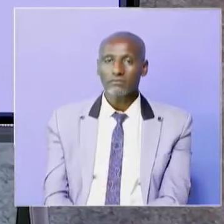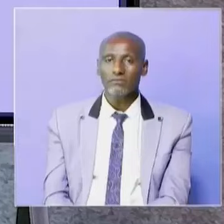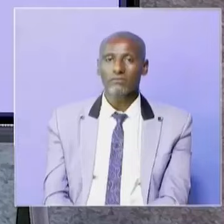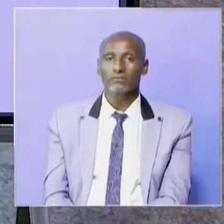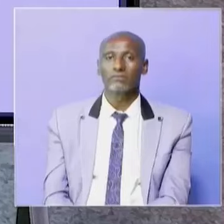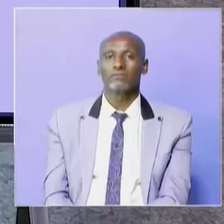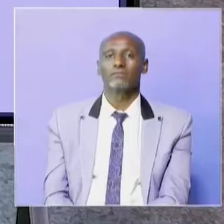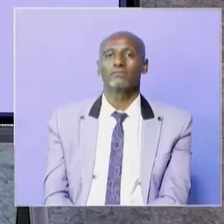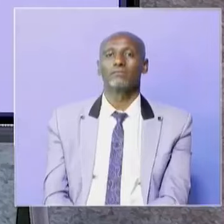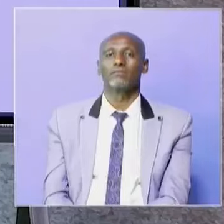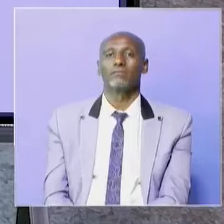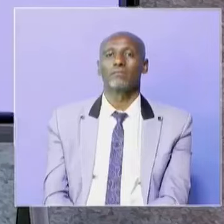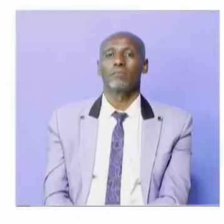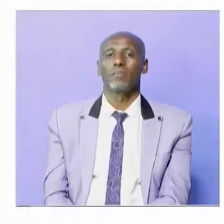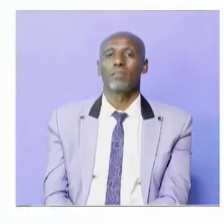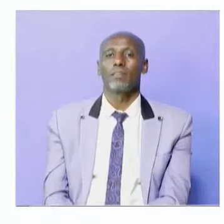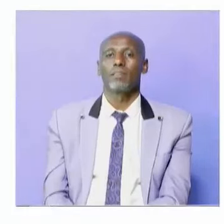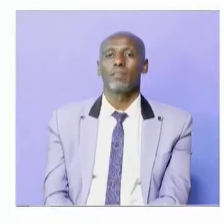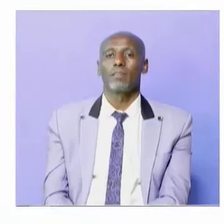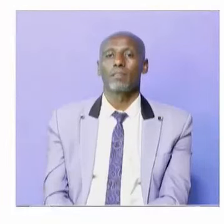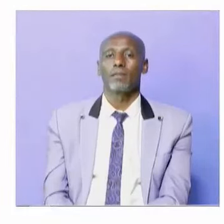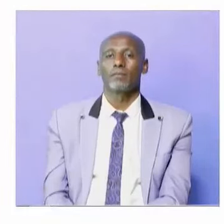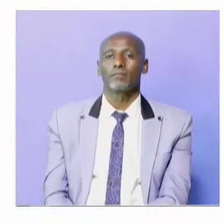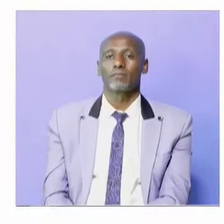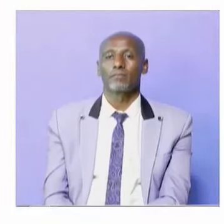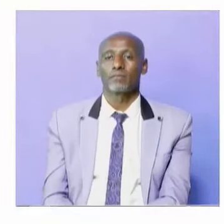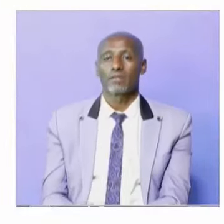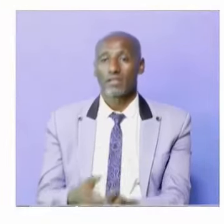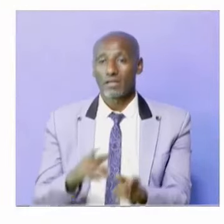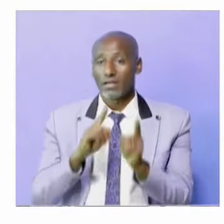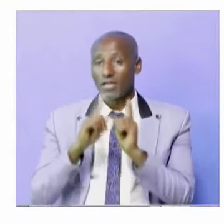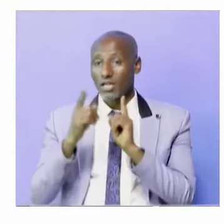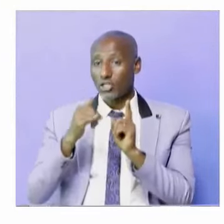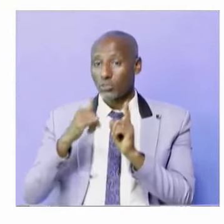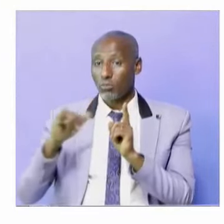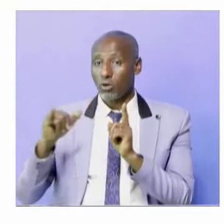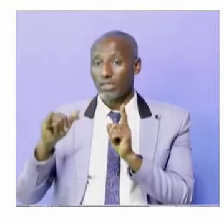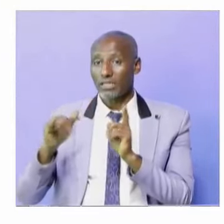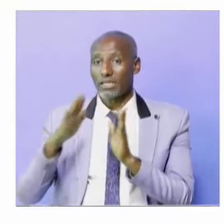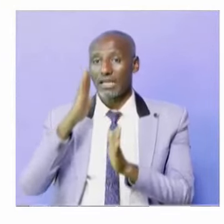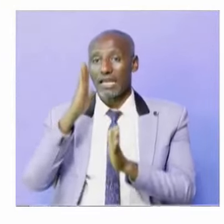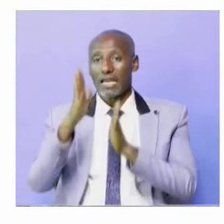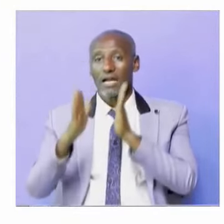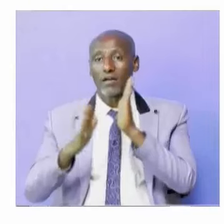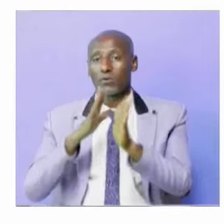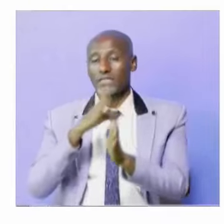do you know about the words which can be said a spoken language and